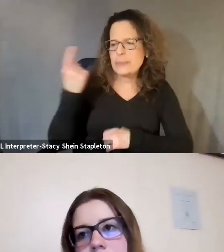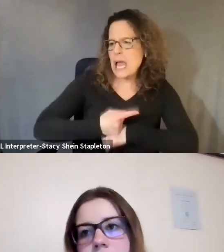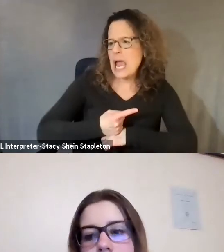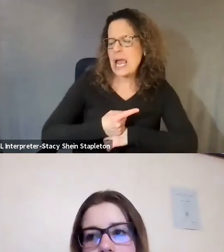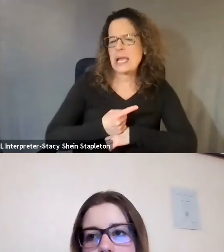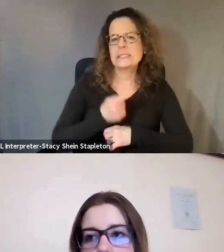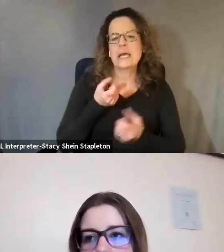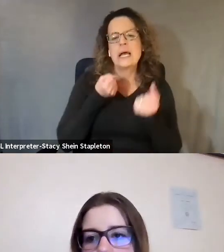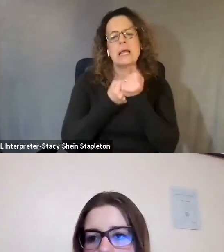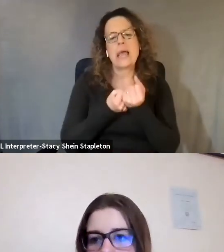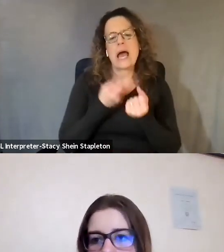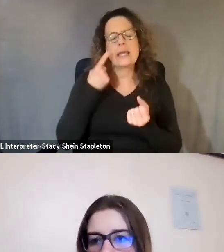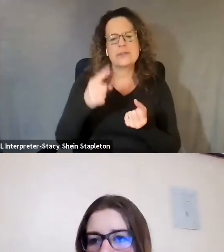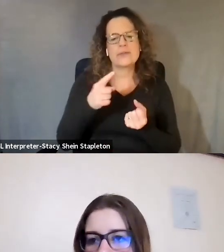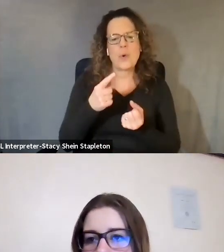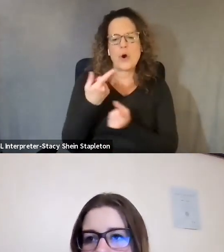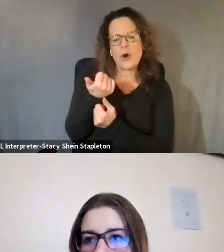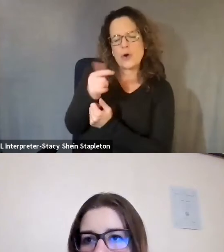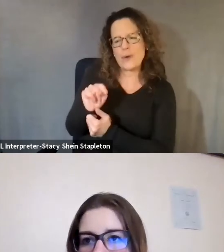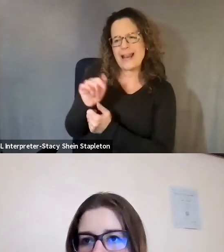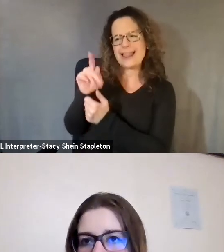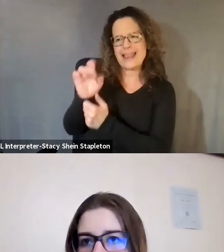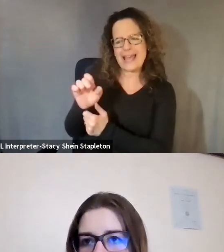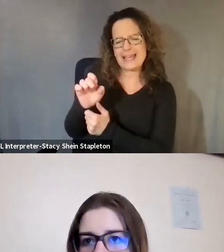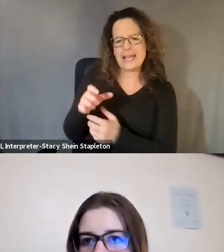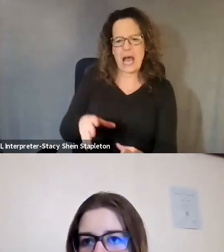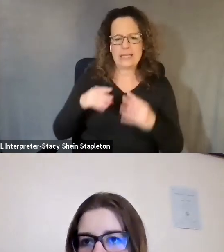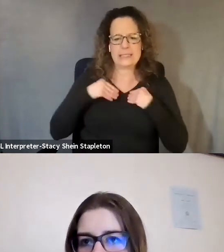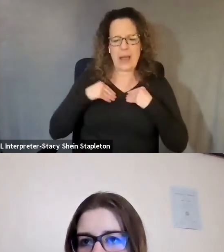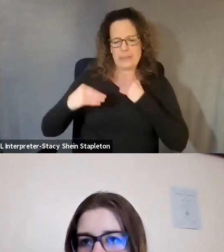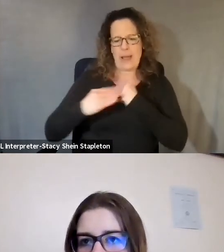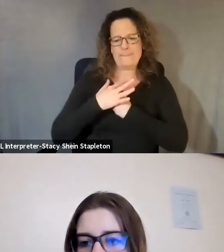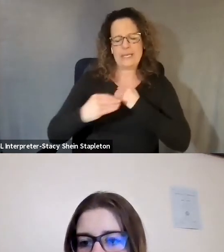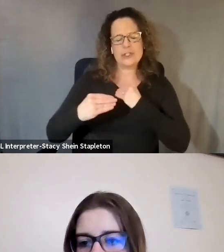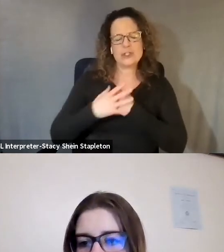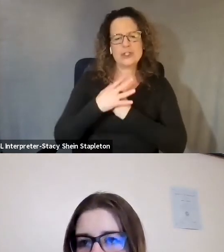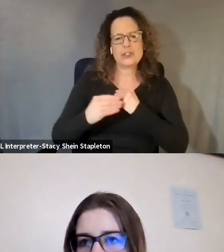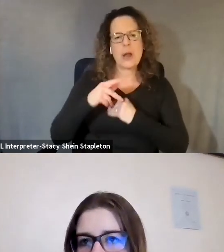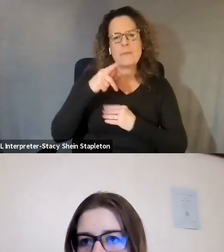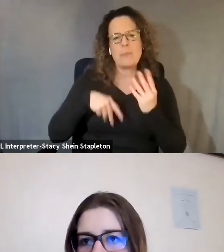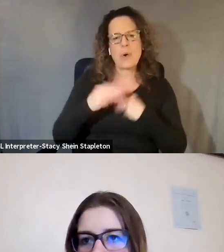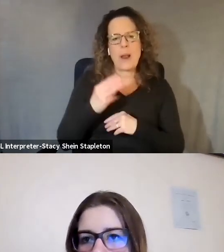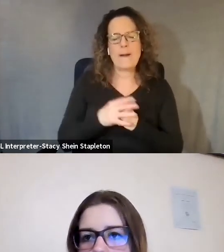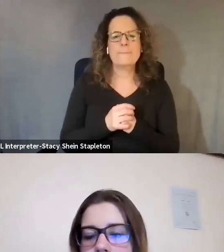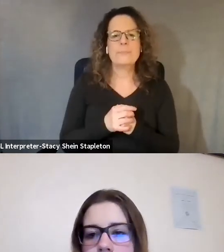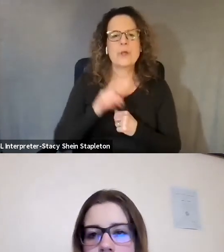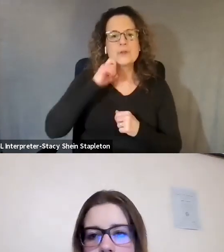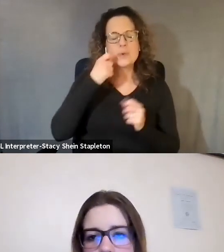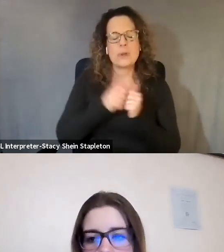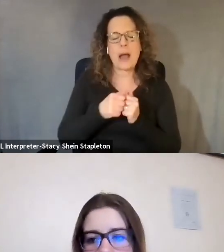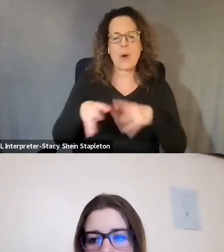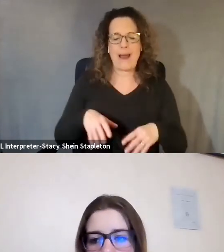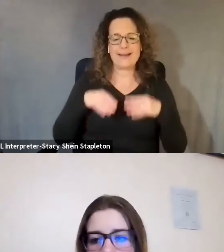Alliance for the Great Lakes has an Adopt a Beach program. One of the things that's cool about the Adopt a Beach program is